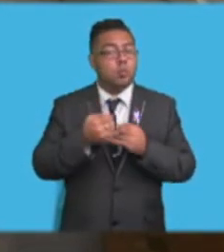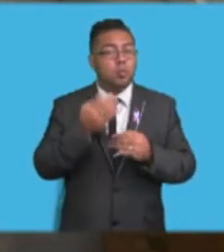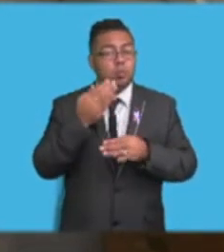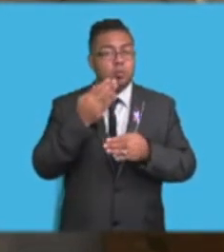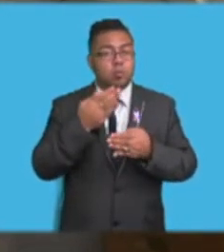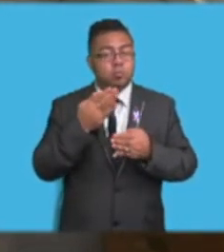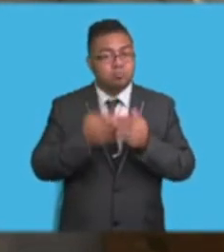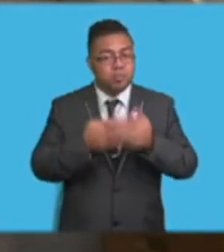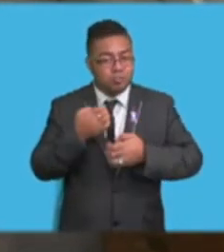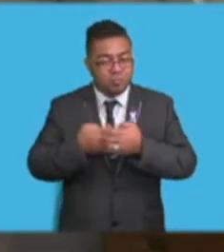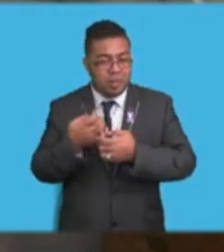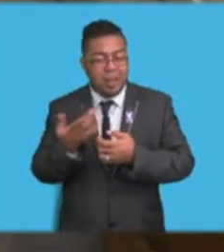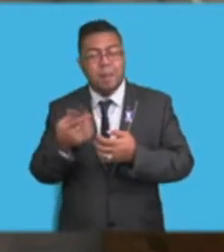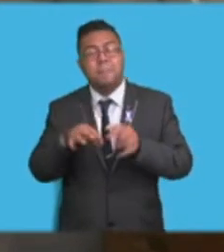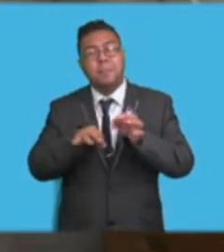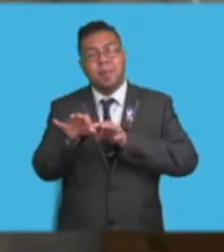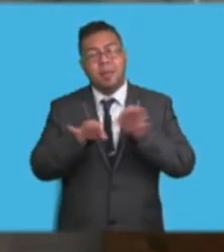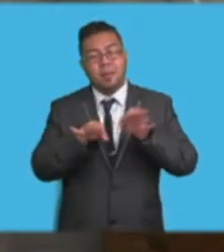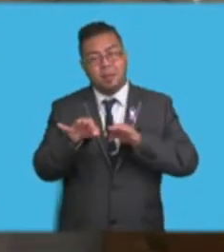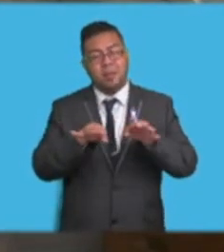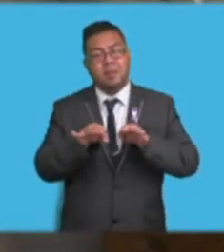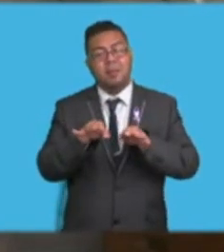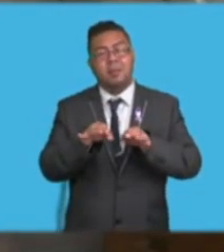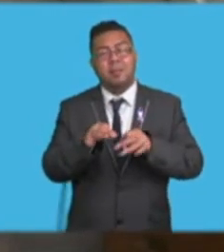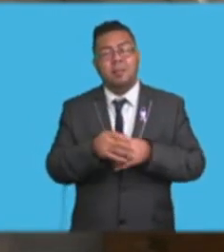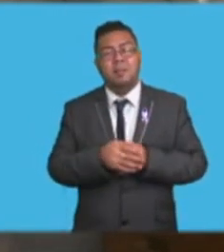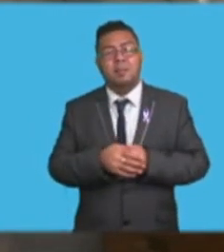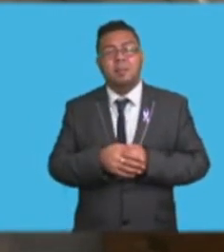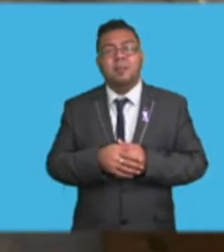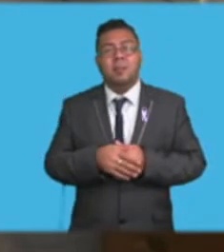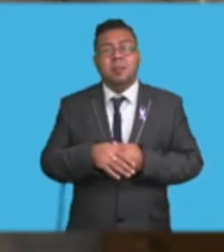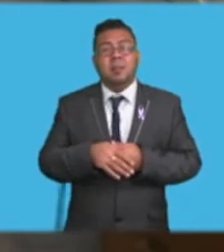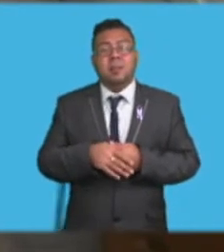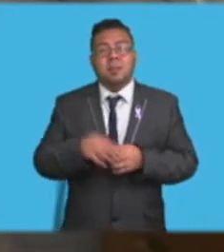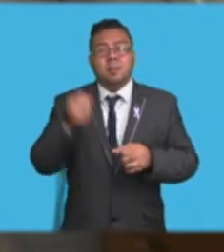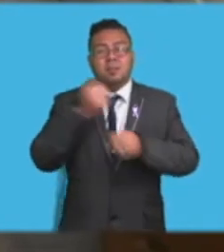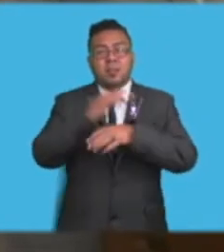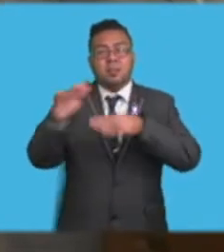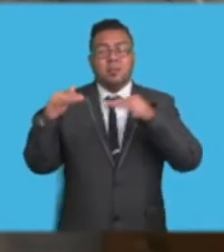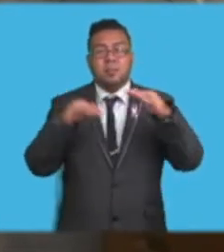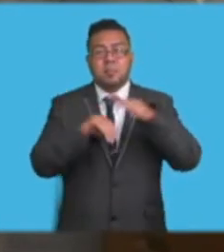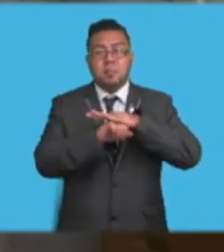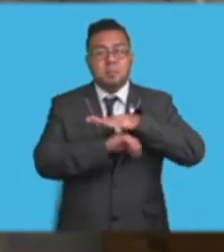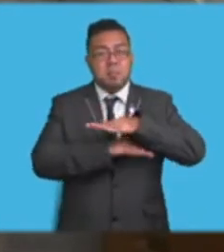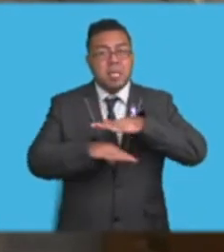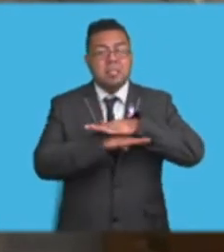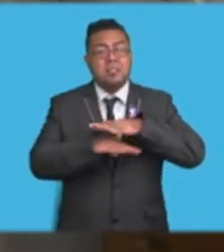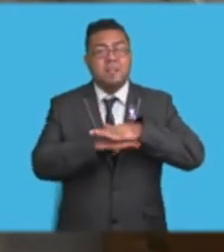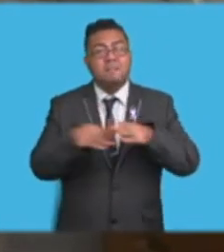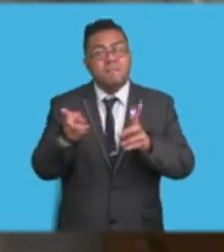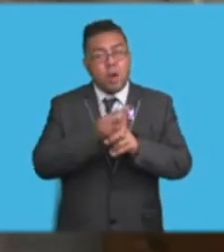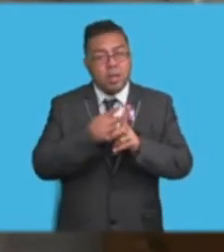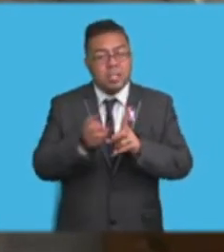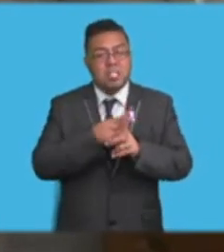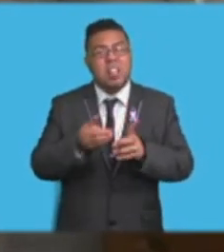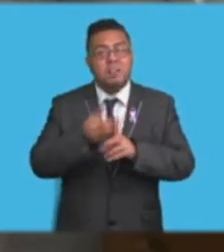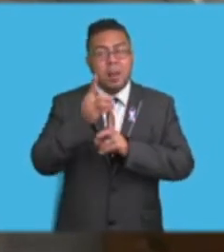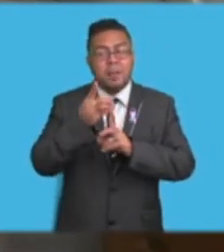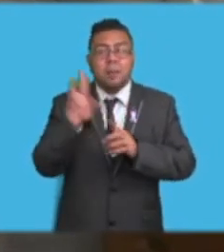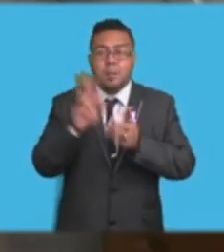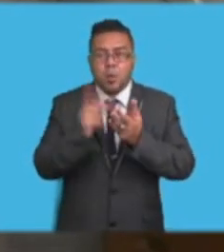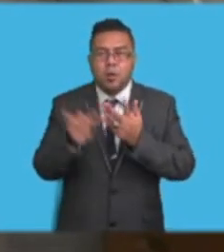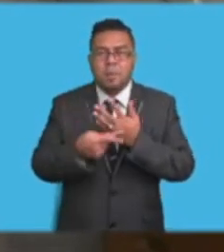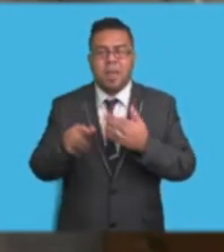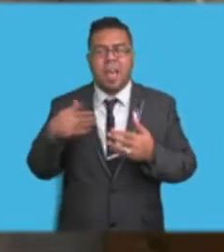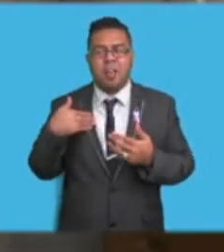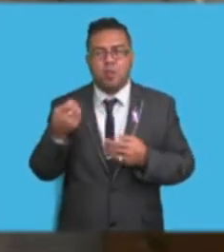Women's Plan of Action task forces, initiatives in addressing gender-based violence, developments and programs under the education,